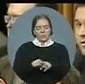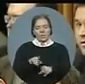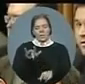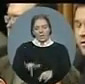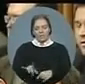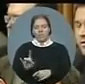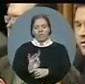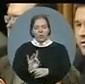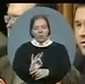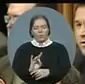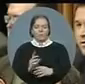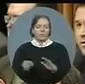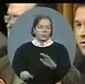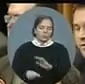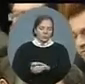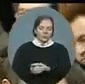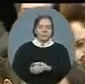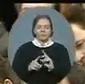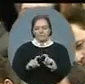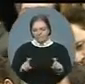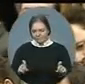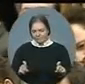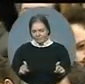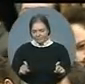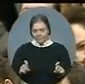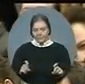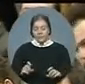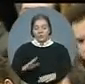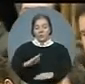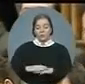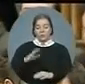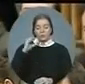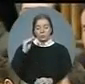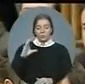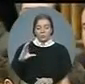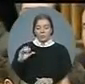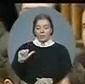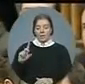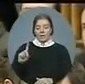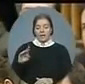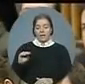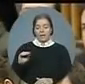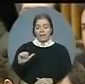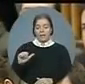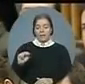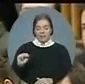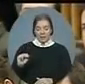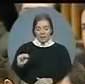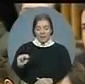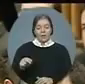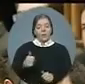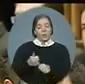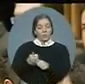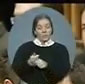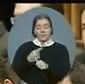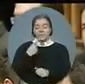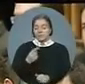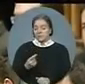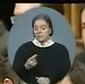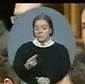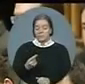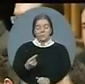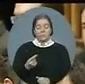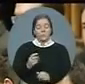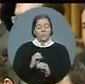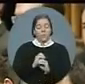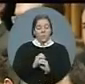exist. The one about Chuck Kahneman, his own words, say it doesn't exist. The one about the Minister of the Environment, the police, say it doesn't exist.